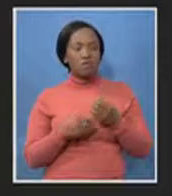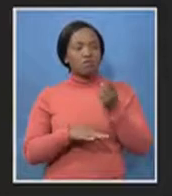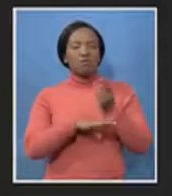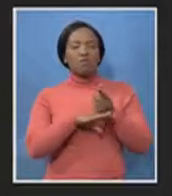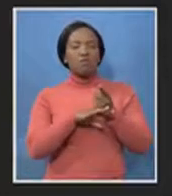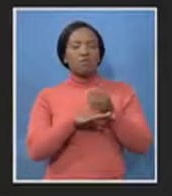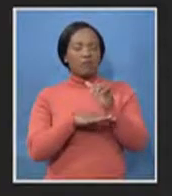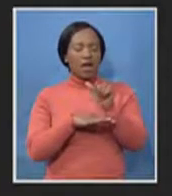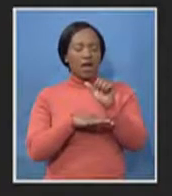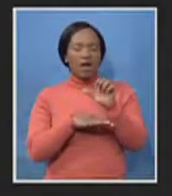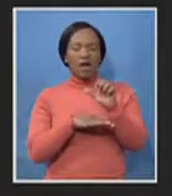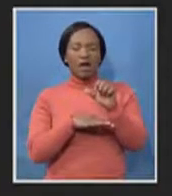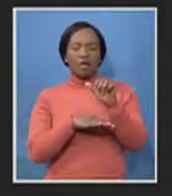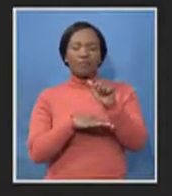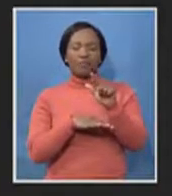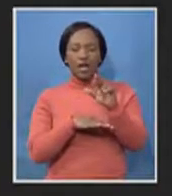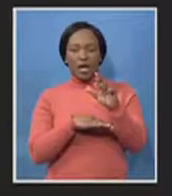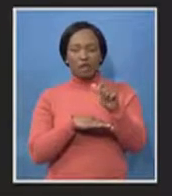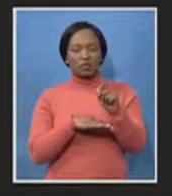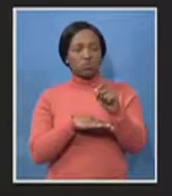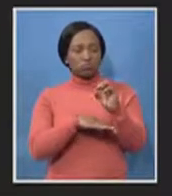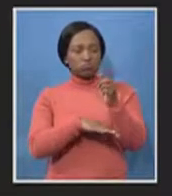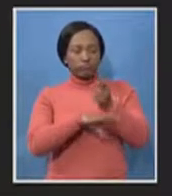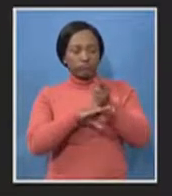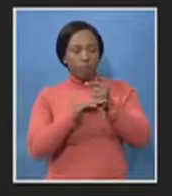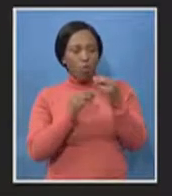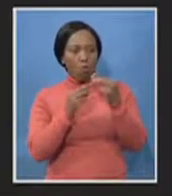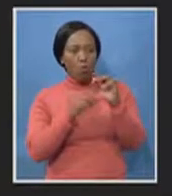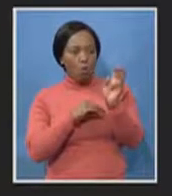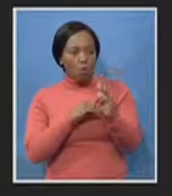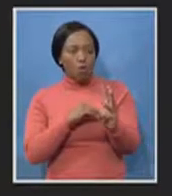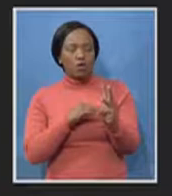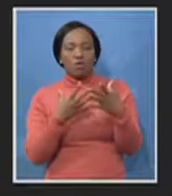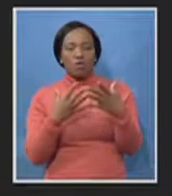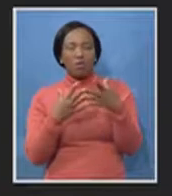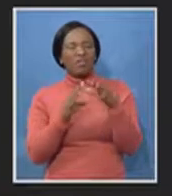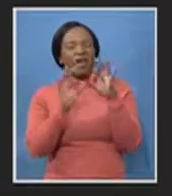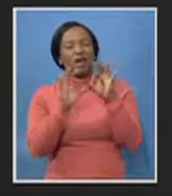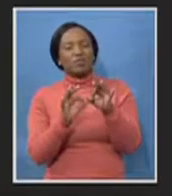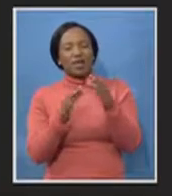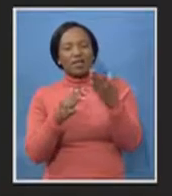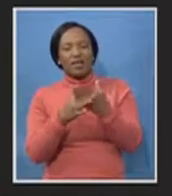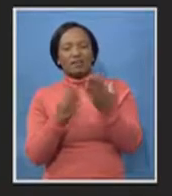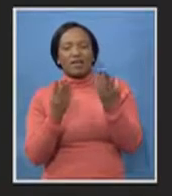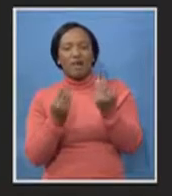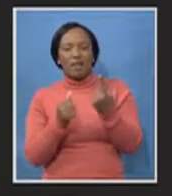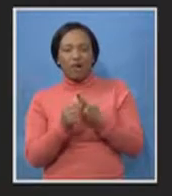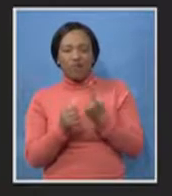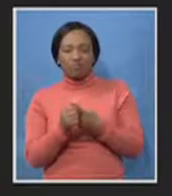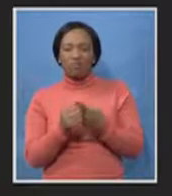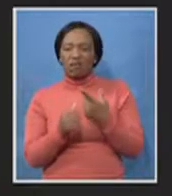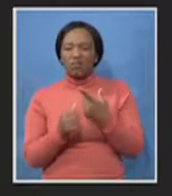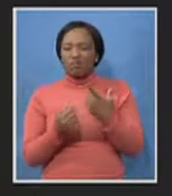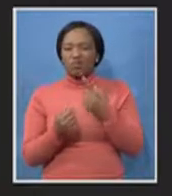in alert if it's not an actual kind of case number count? Thank you. No, thank you. I